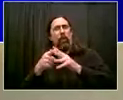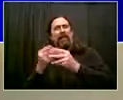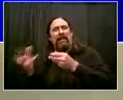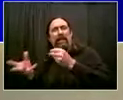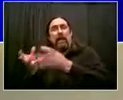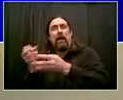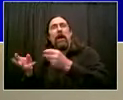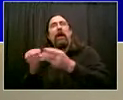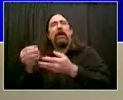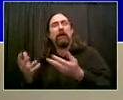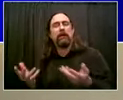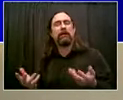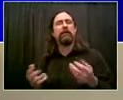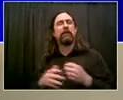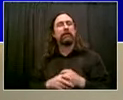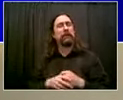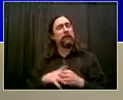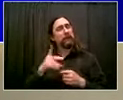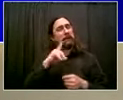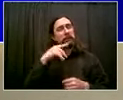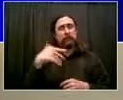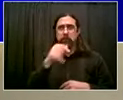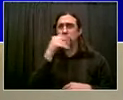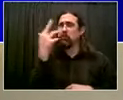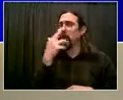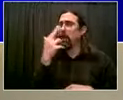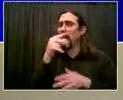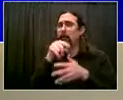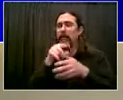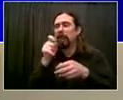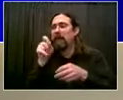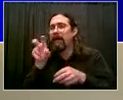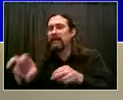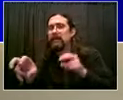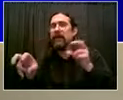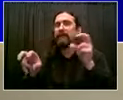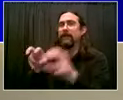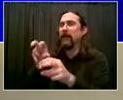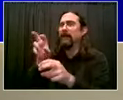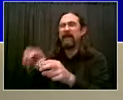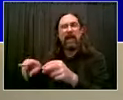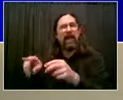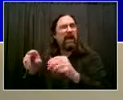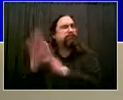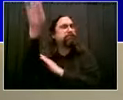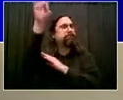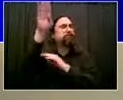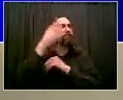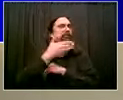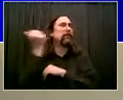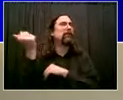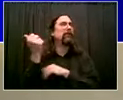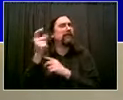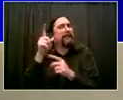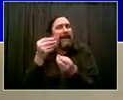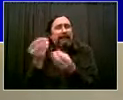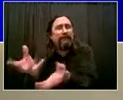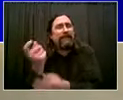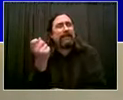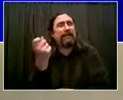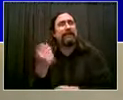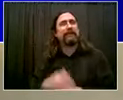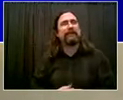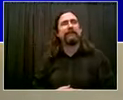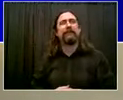Julio. I really honor and admire your work. I appreciate that story you told because it said it all. And I want all New Yorkers to just hear what Julio said about